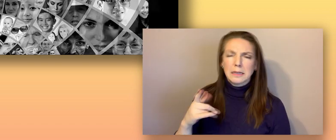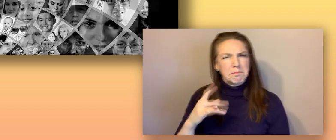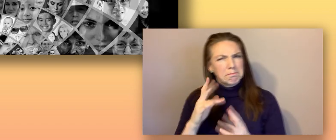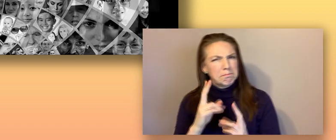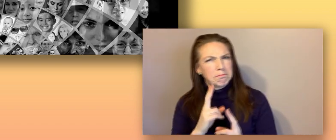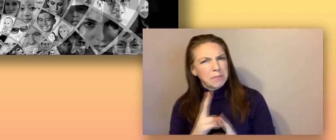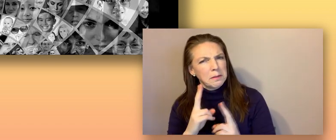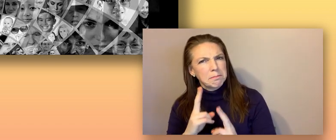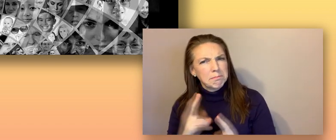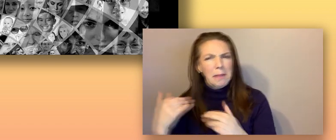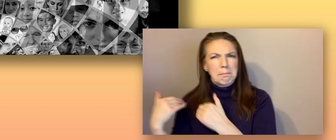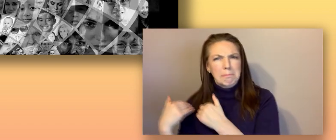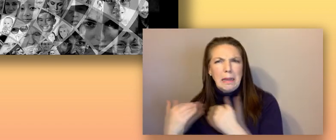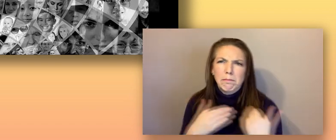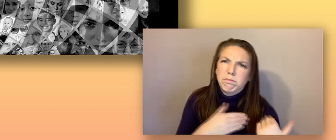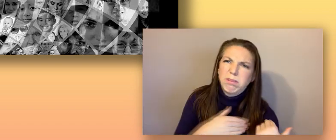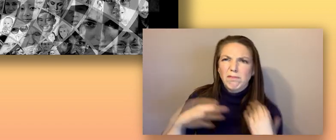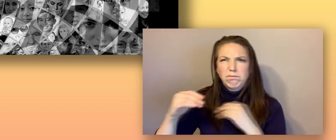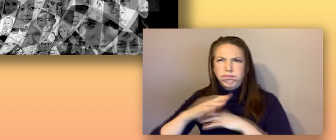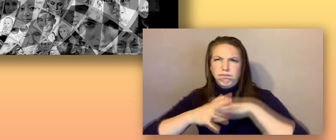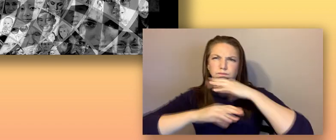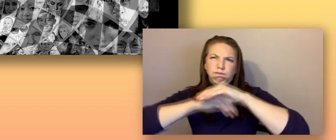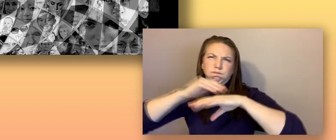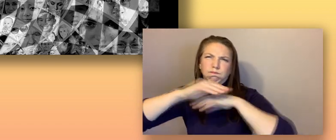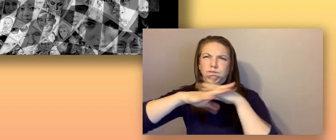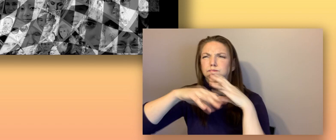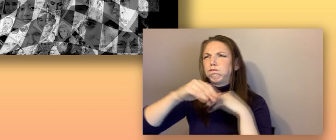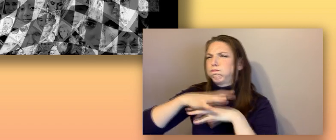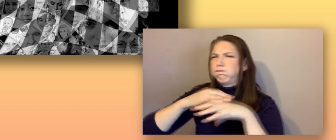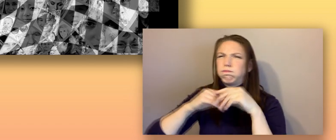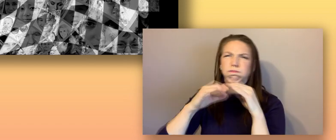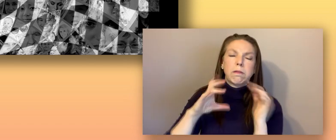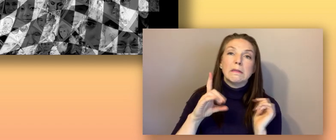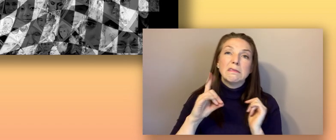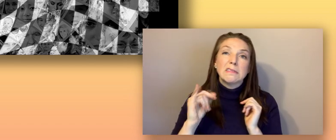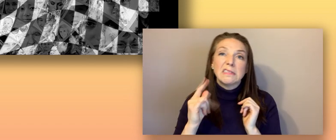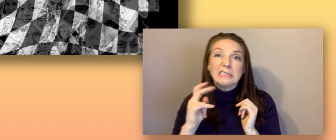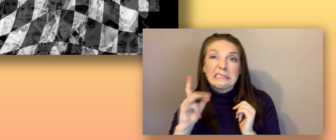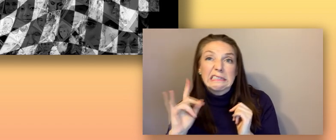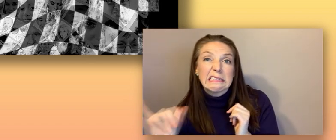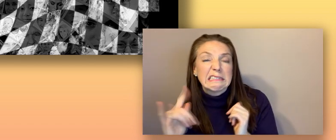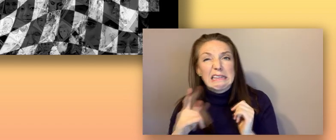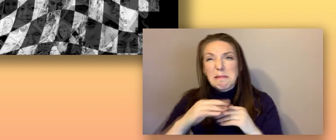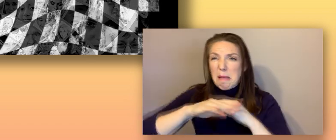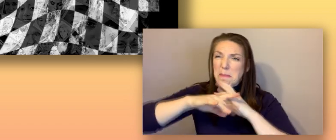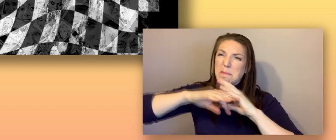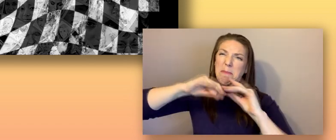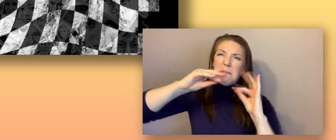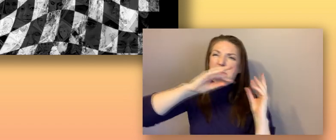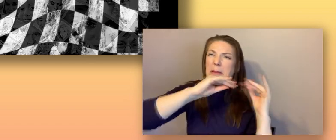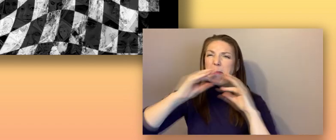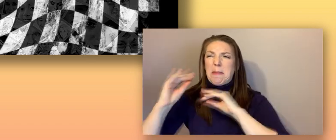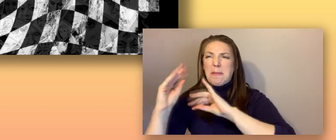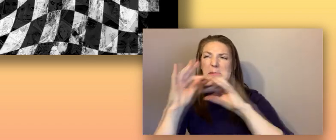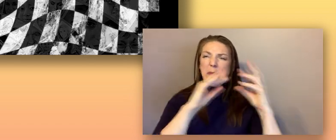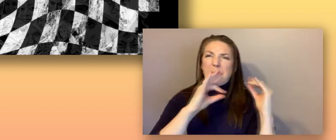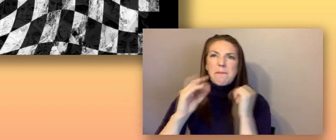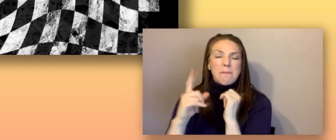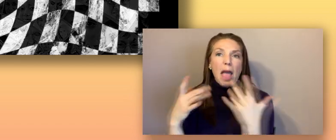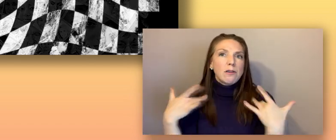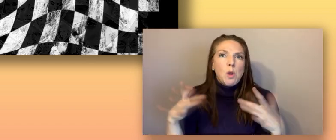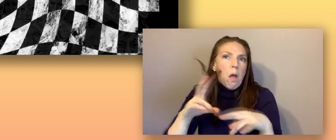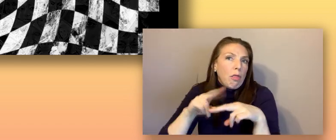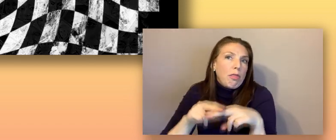Full and dignified. Be a burden. With dignity. With dignity. Be a burden. Cruelty. To be a